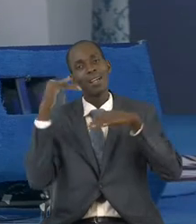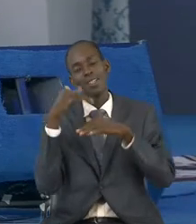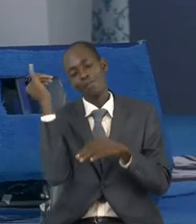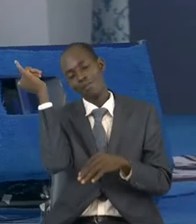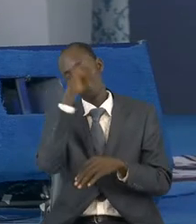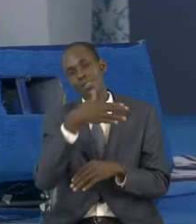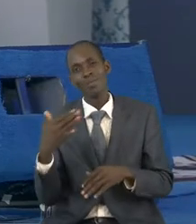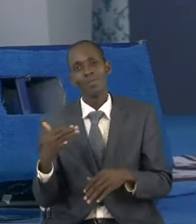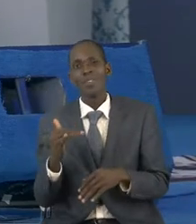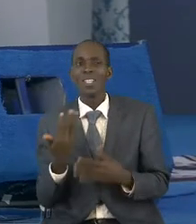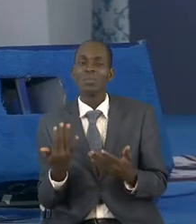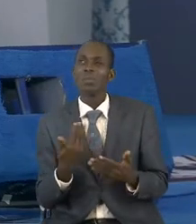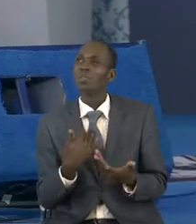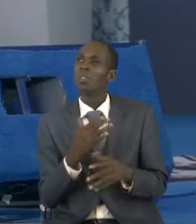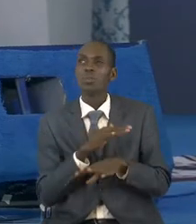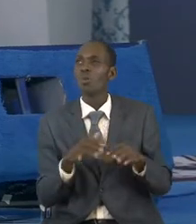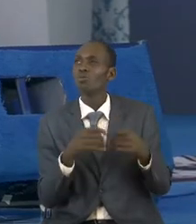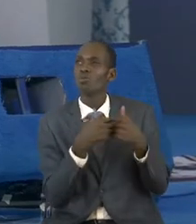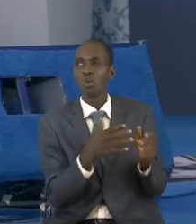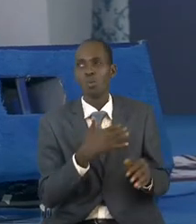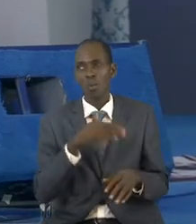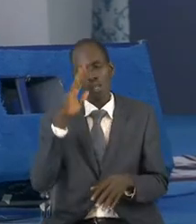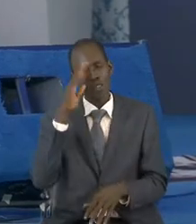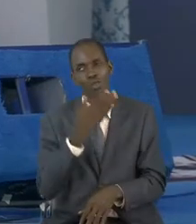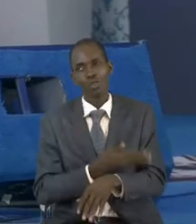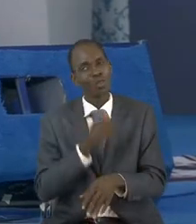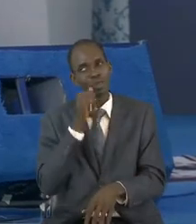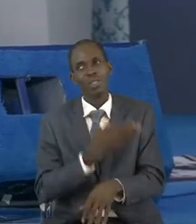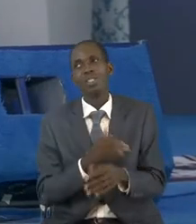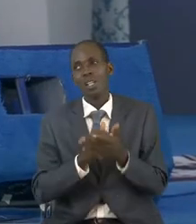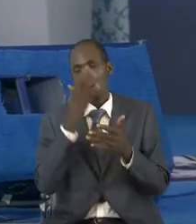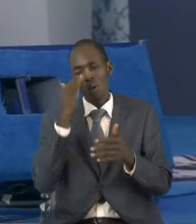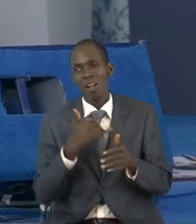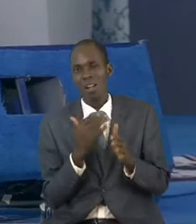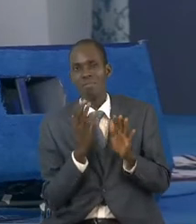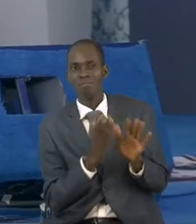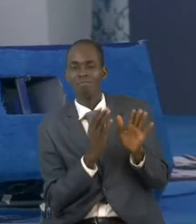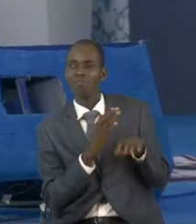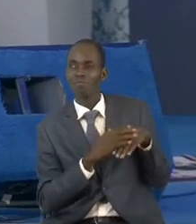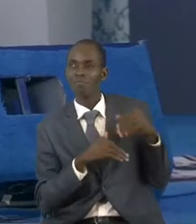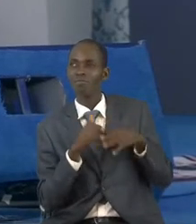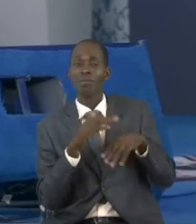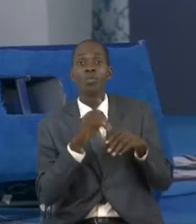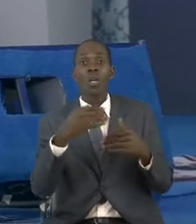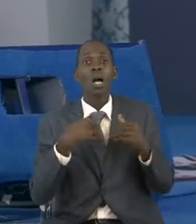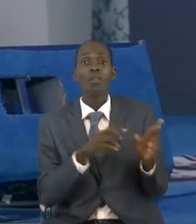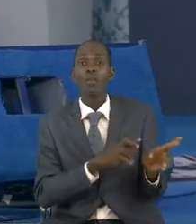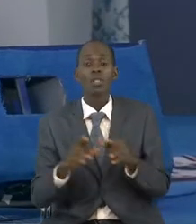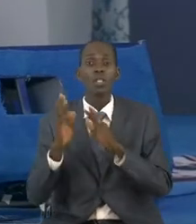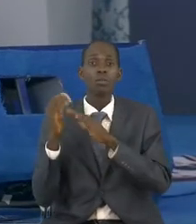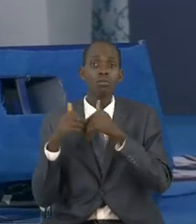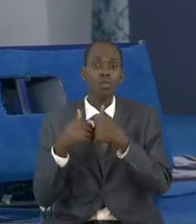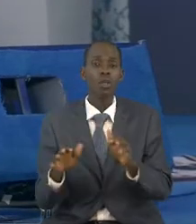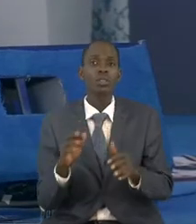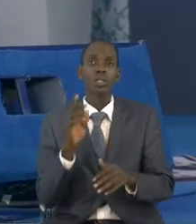want to lose my child, therefore I will do it this way. You've lost him already. You've lost her already to the Broadway. But when